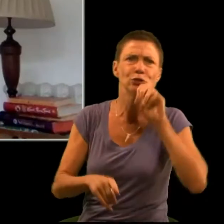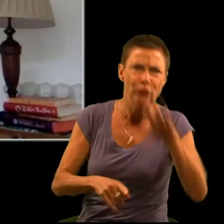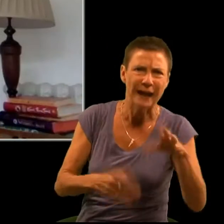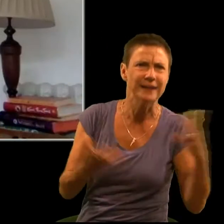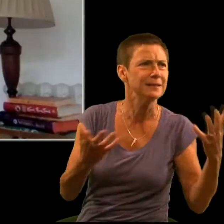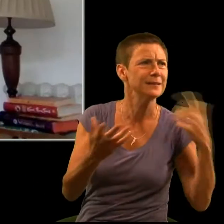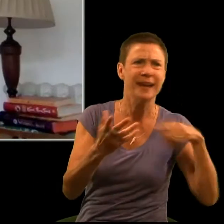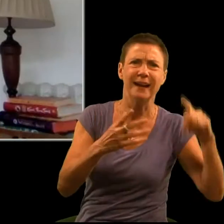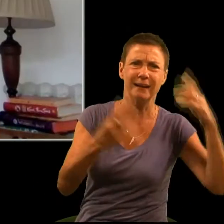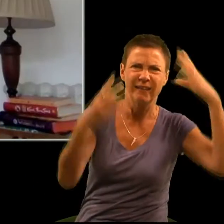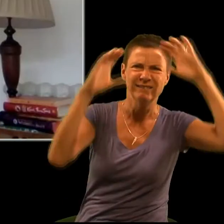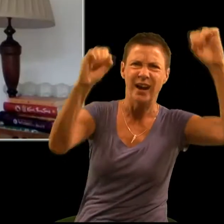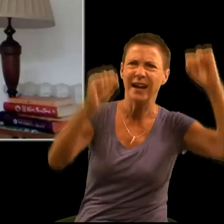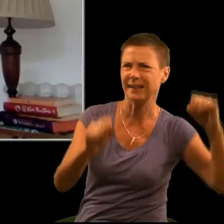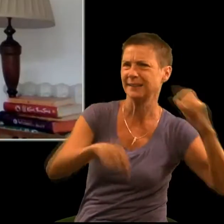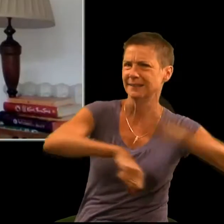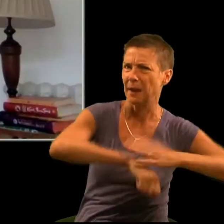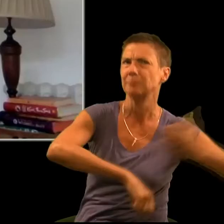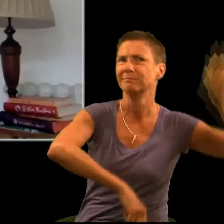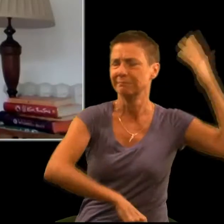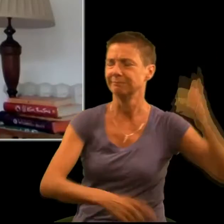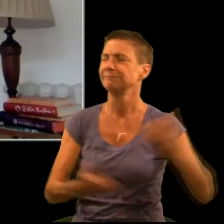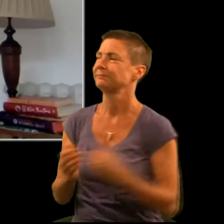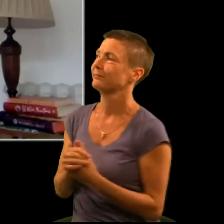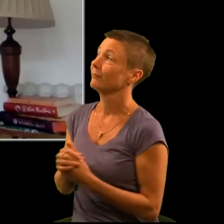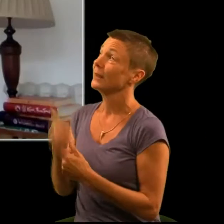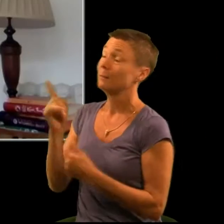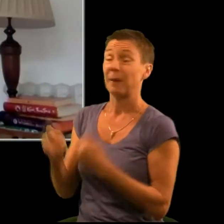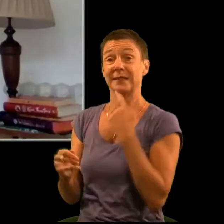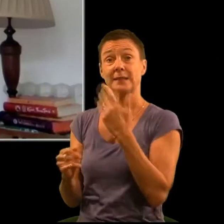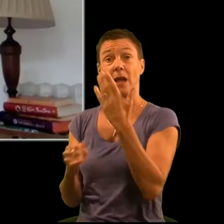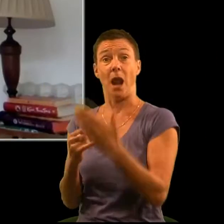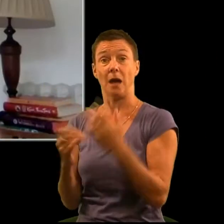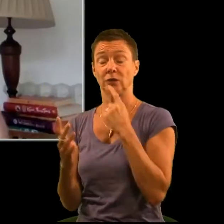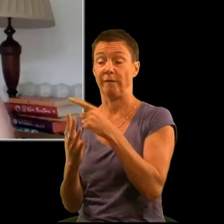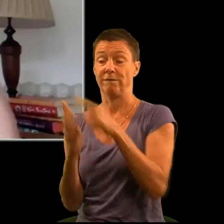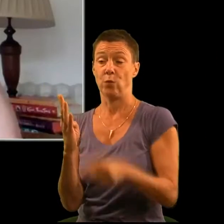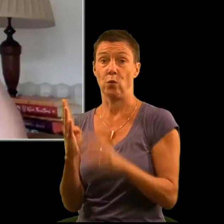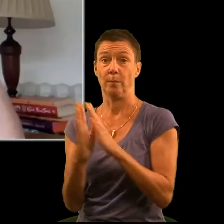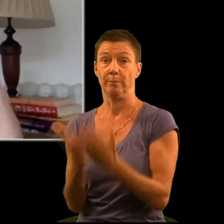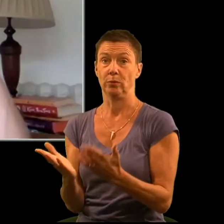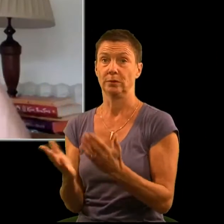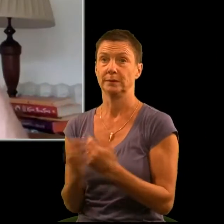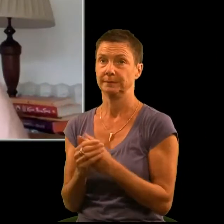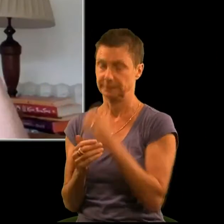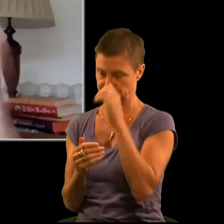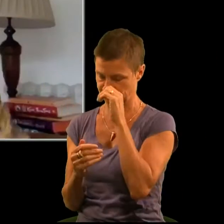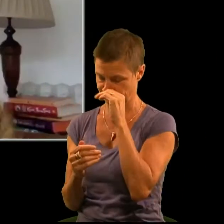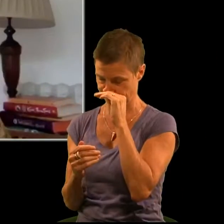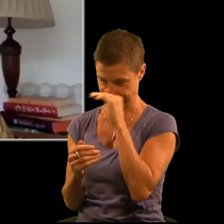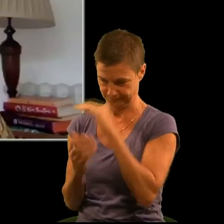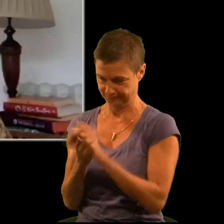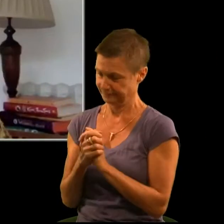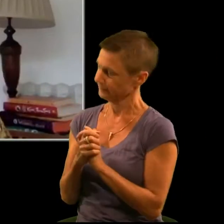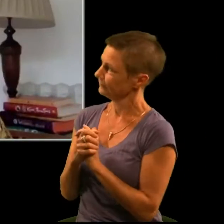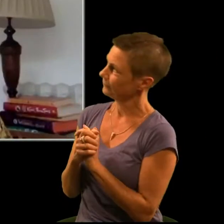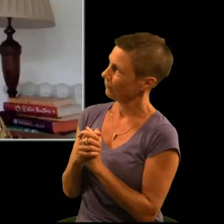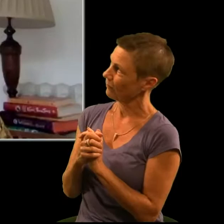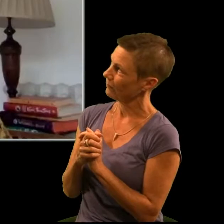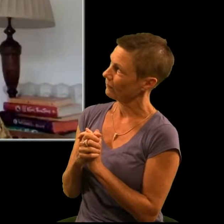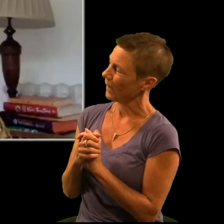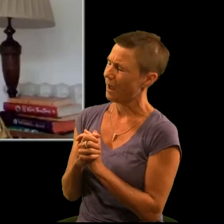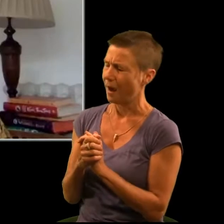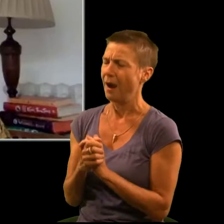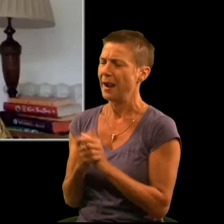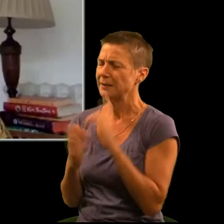Viking times, as I was telling you, Eoin. And this is the last book in the series. And so it was really, it was very...